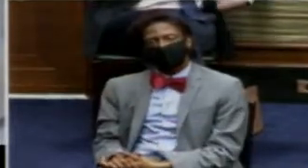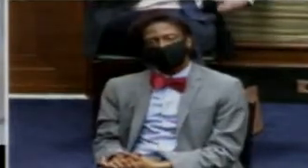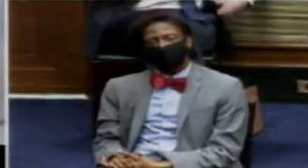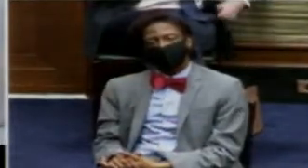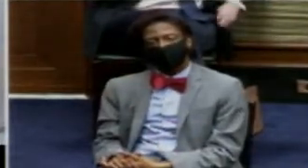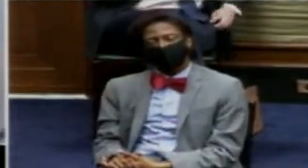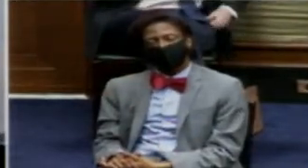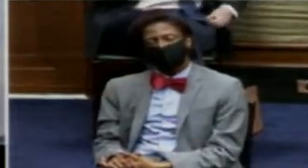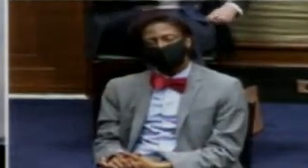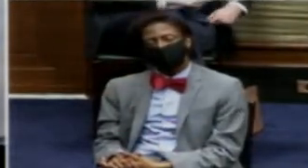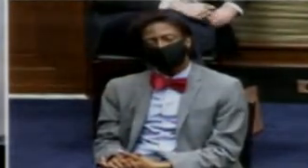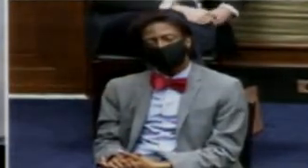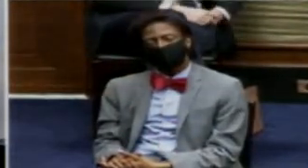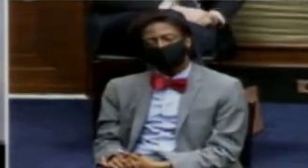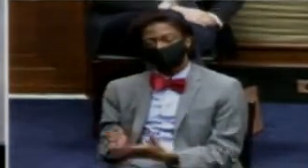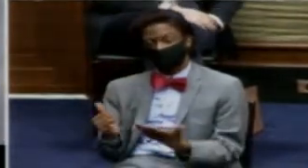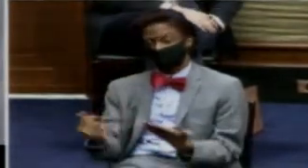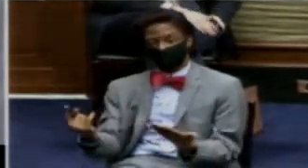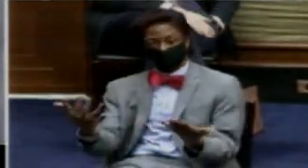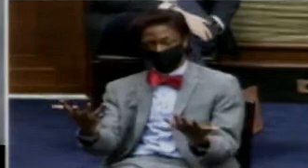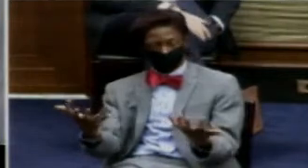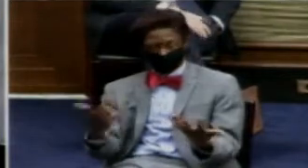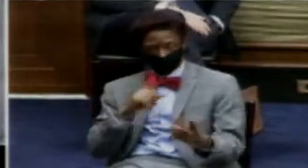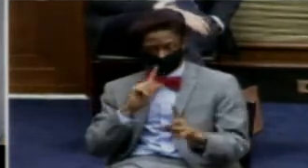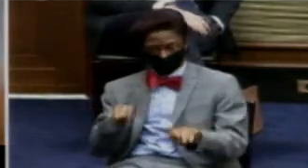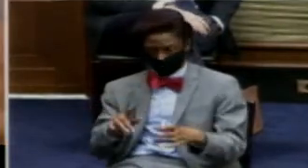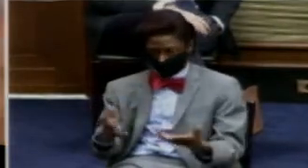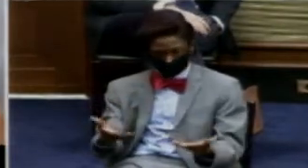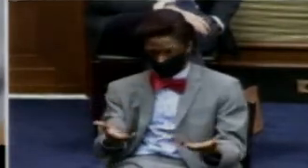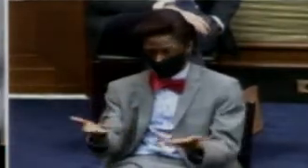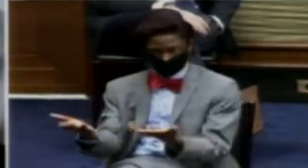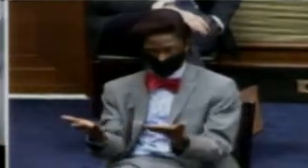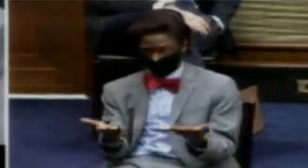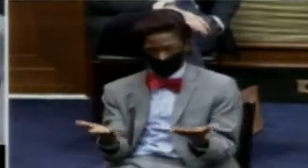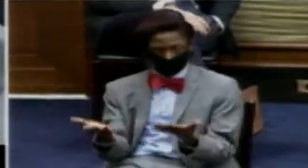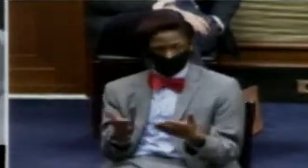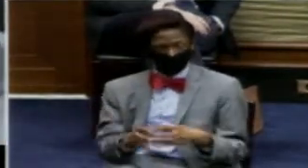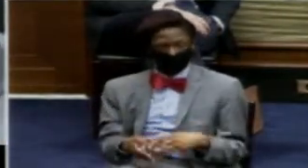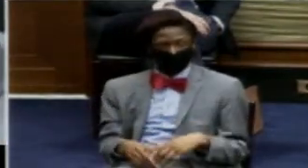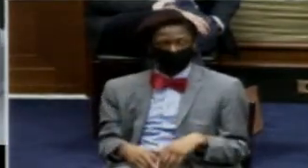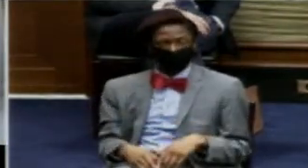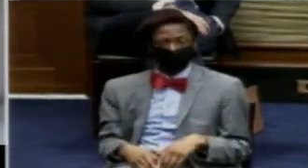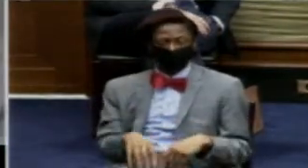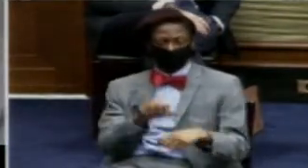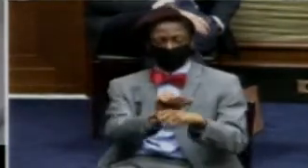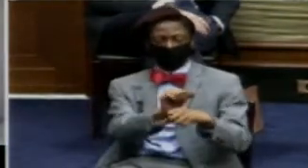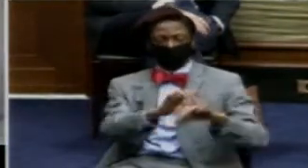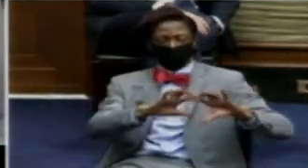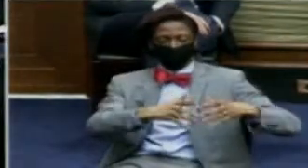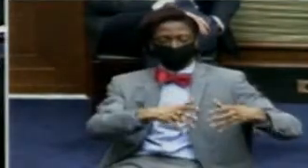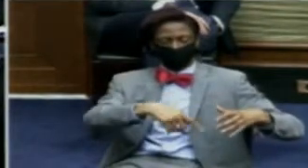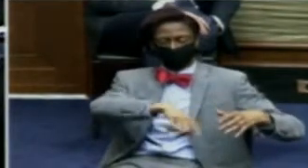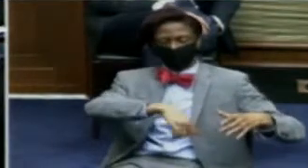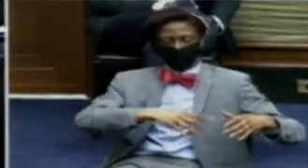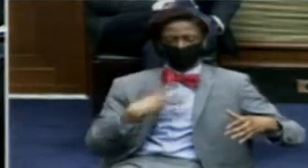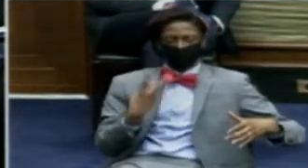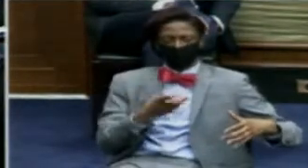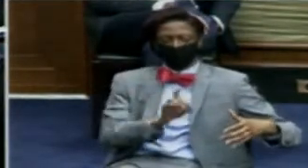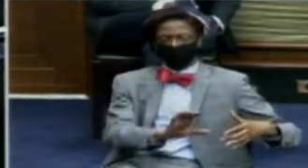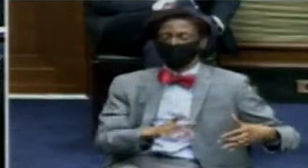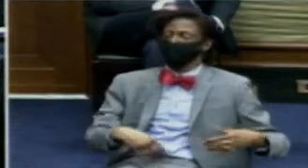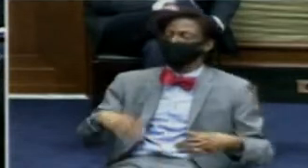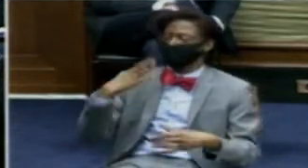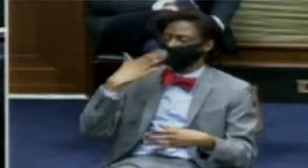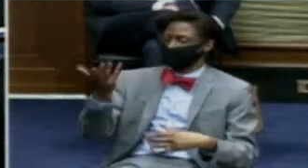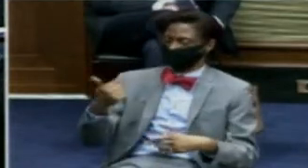I guess anybody want to take a stab at that? Because we have people talking about the workforce of Washington, D.C. Thank you, Congressman. This